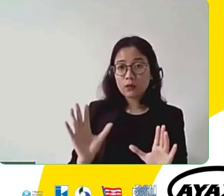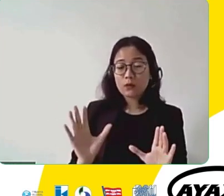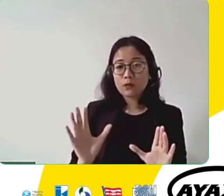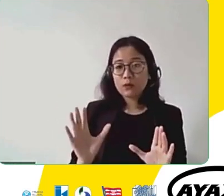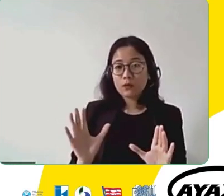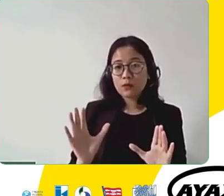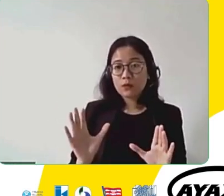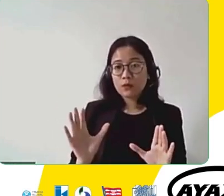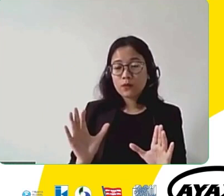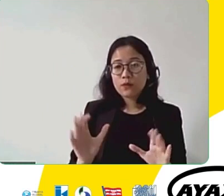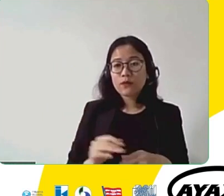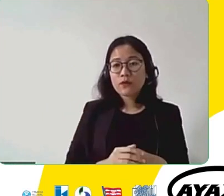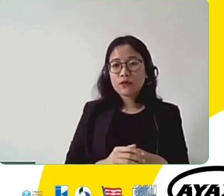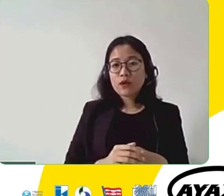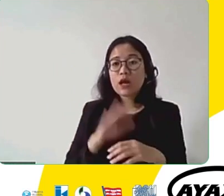2016-2021,